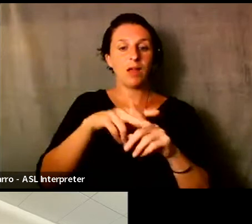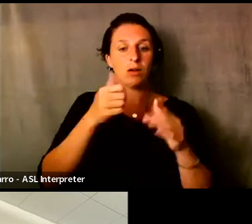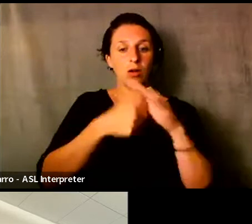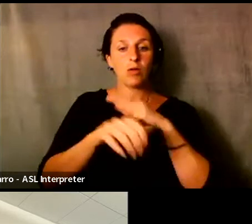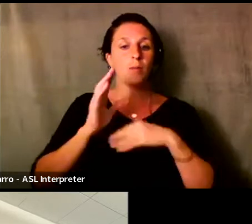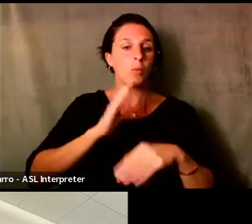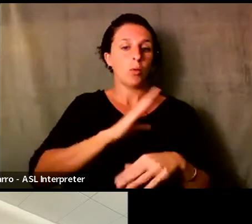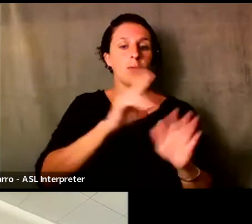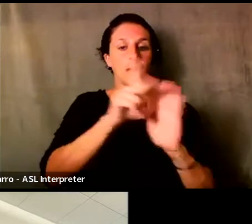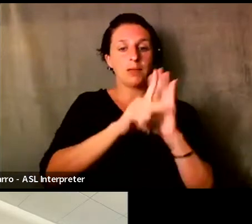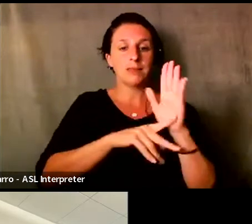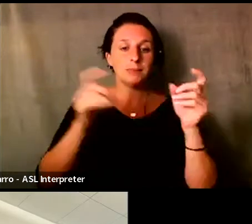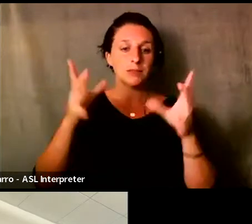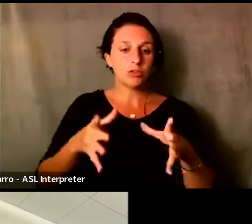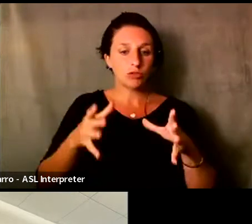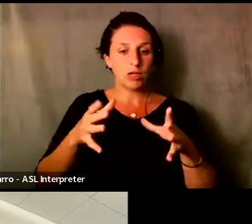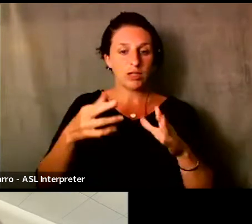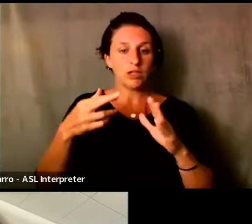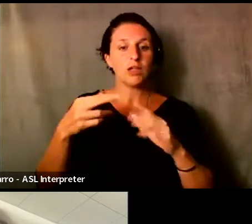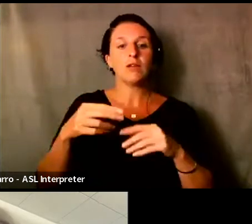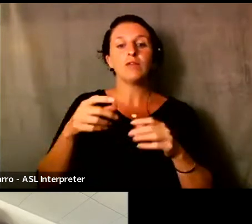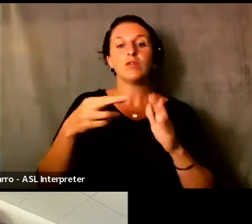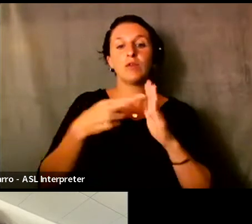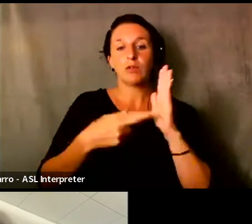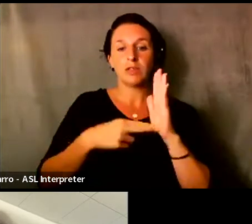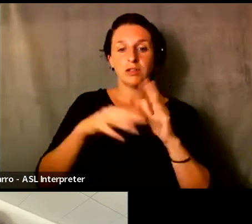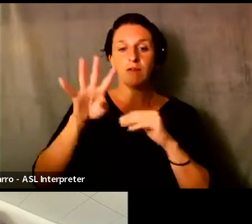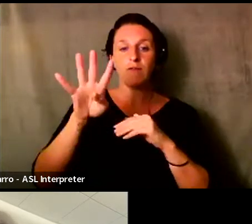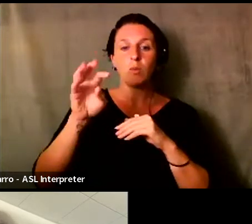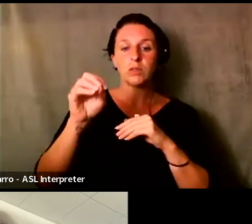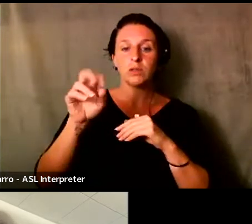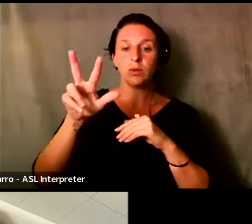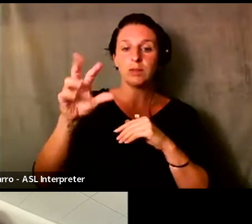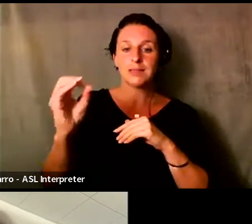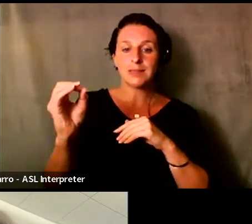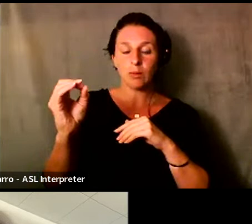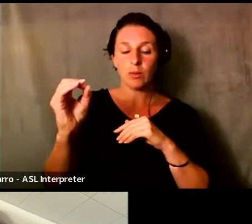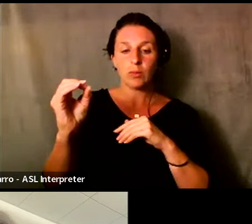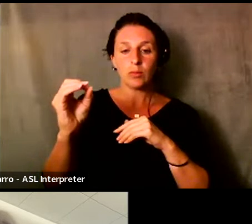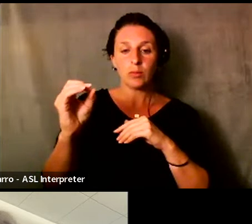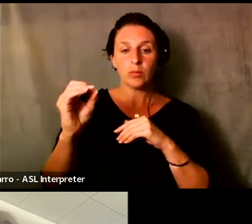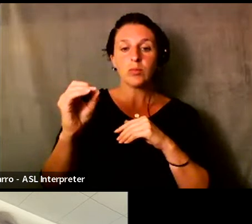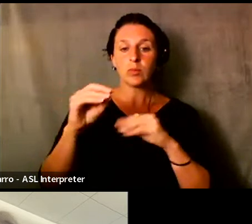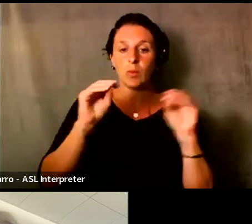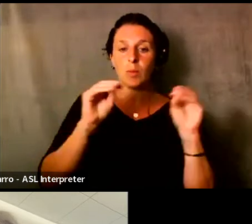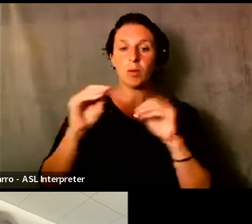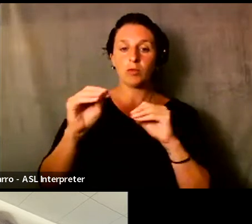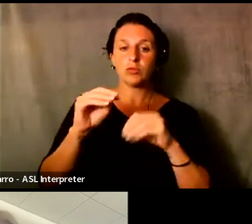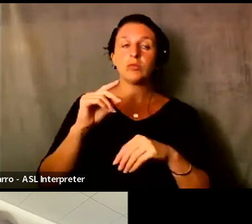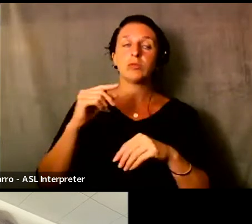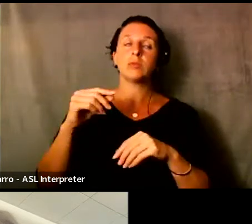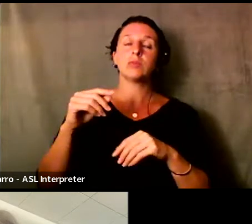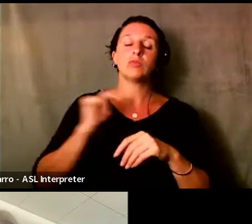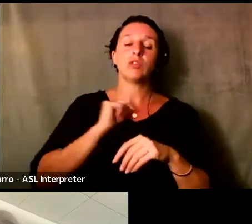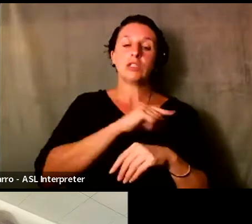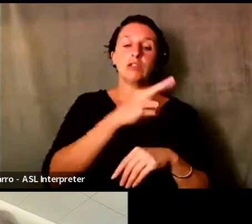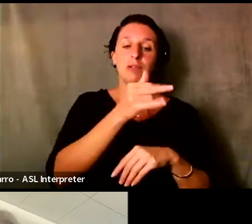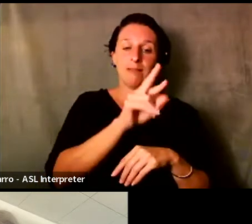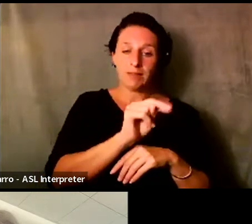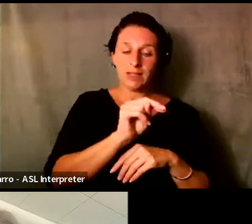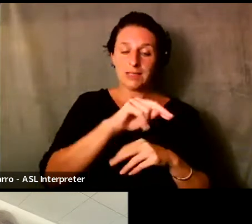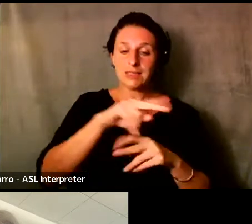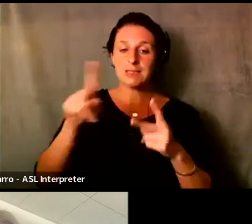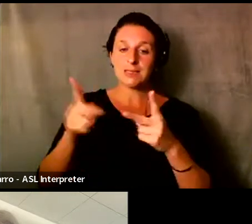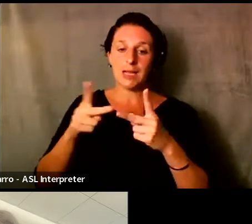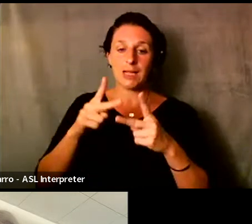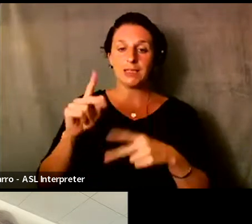and Administrative Regulation 4030. Upon the motion of trustee Griffin, seconded by trustee